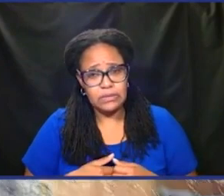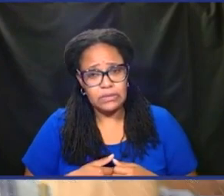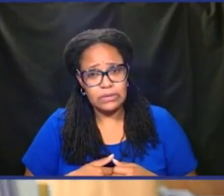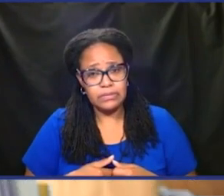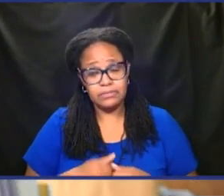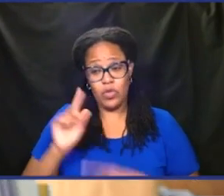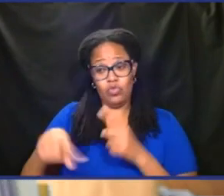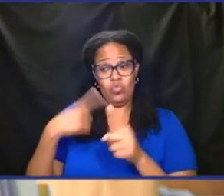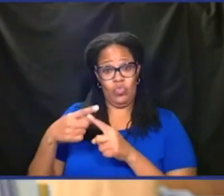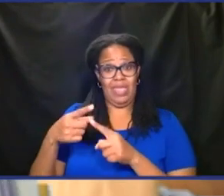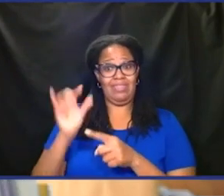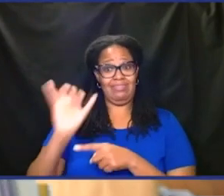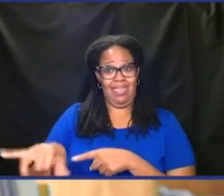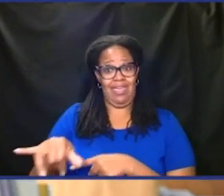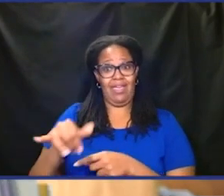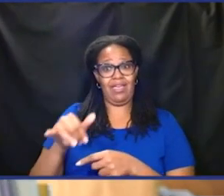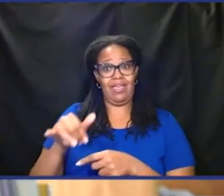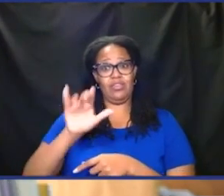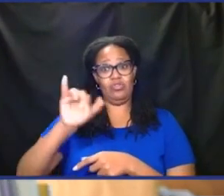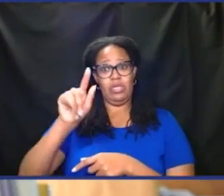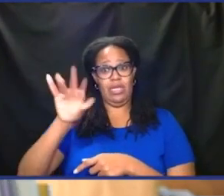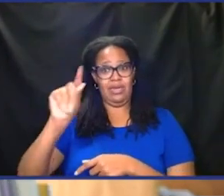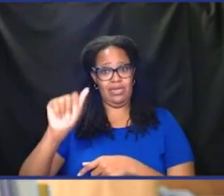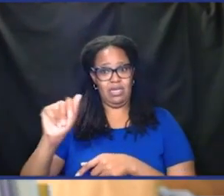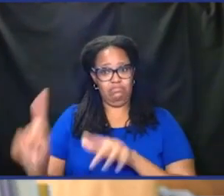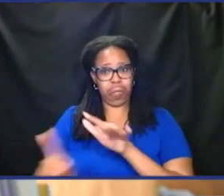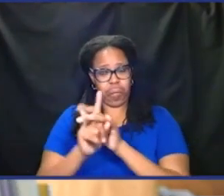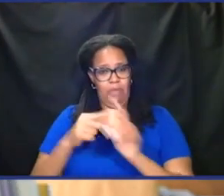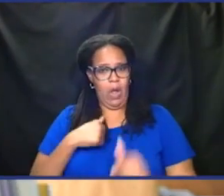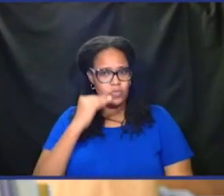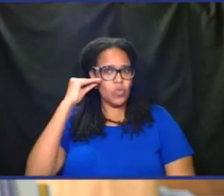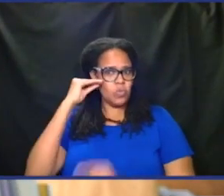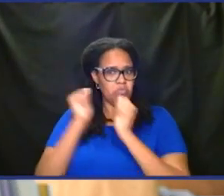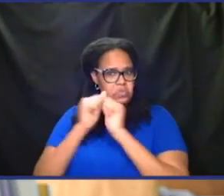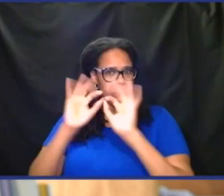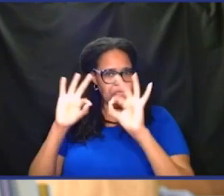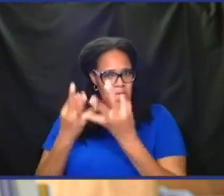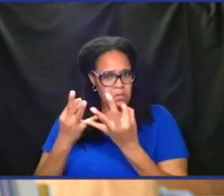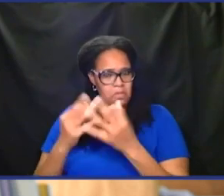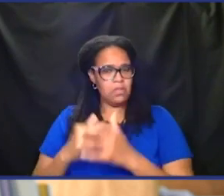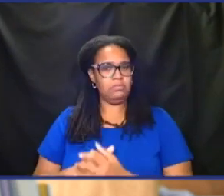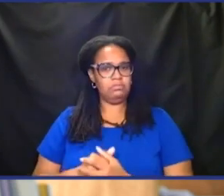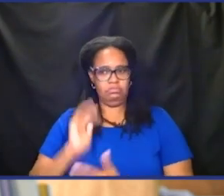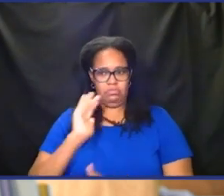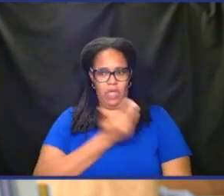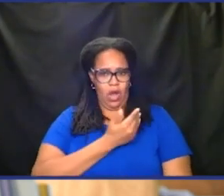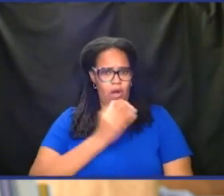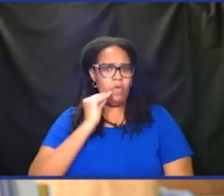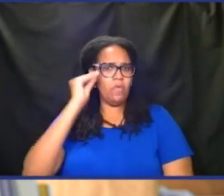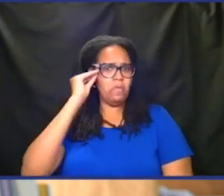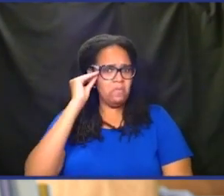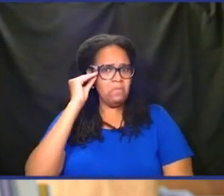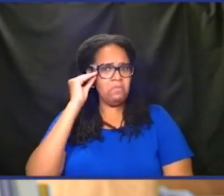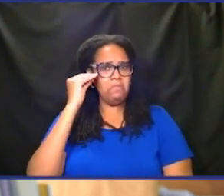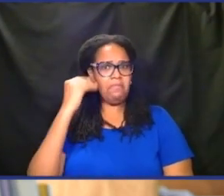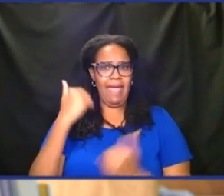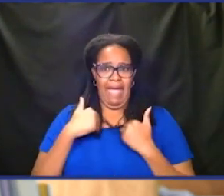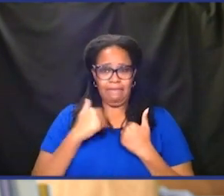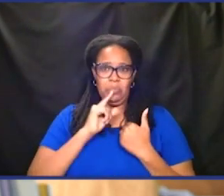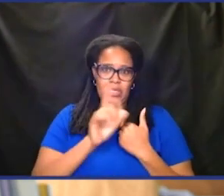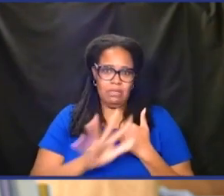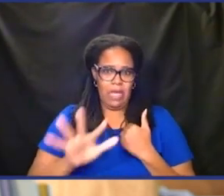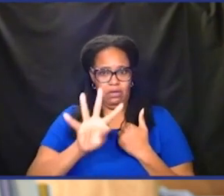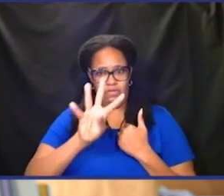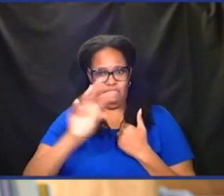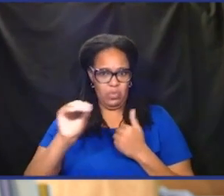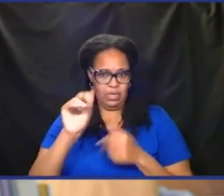So when Yolanda came, I was at home with my family. And in our house, there were actually about